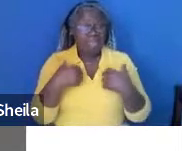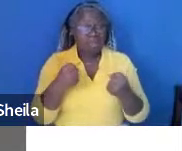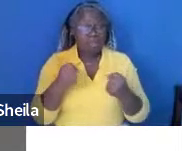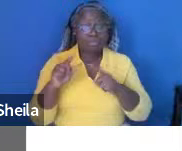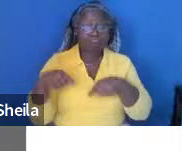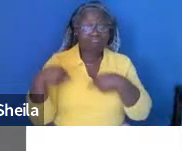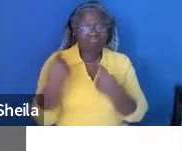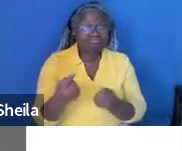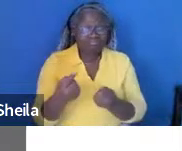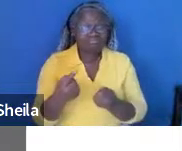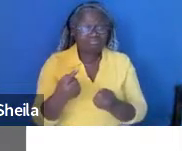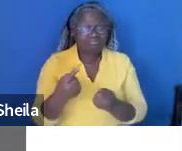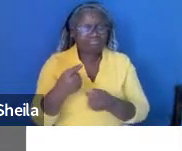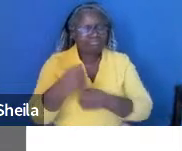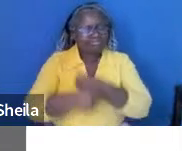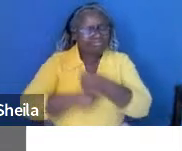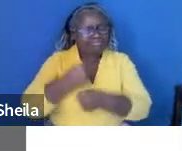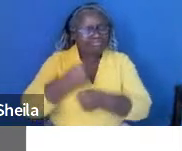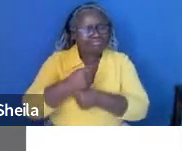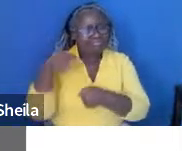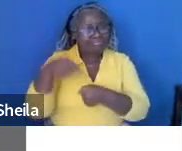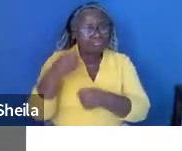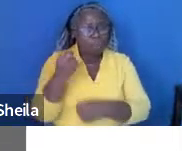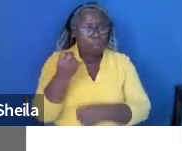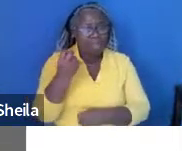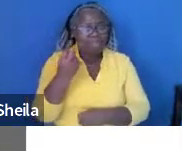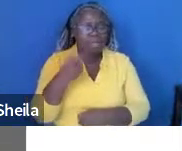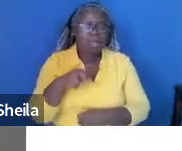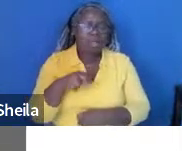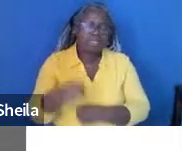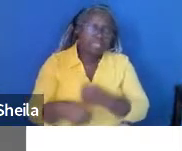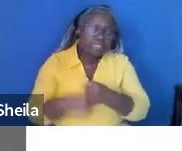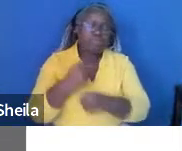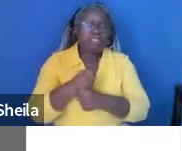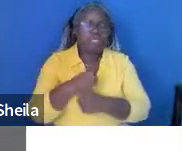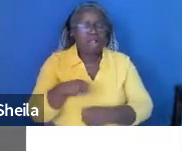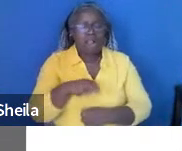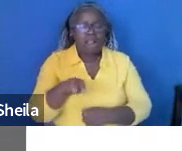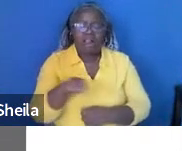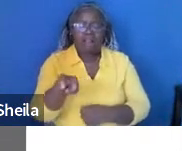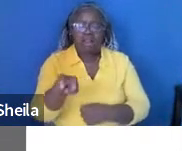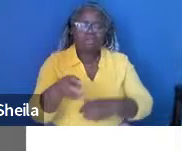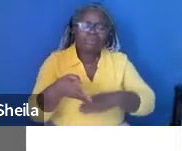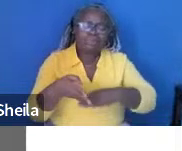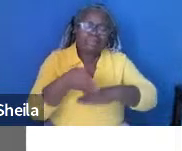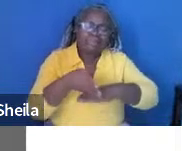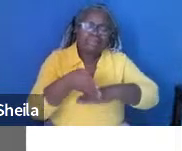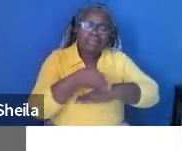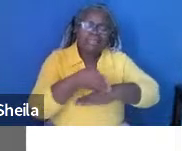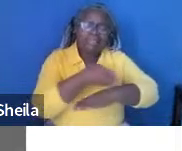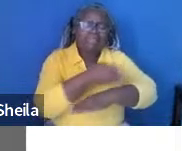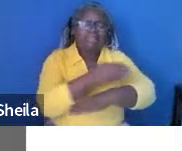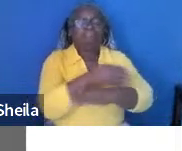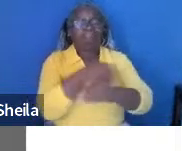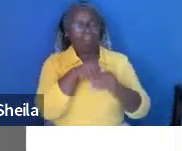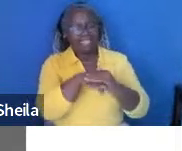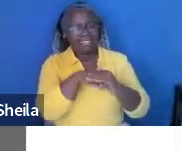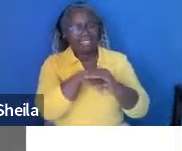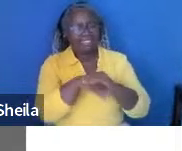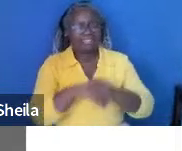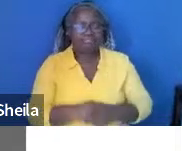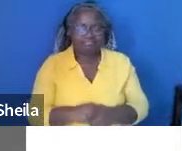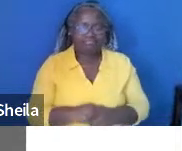facilities more accessible. So what I'm going to share with you is just sort of warts and all, where we are